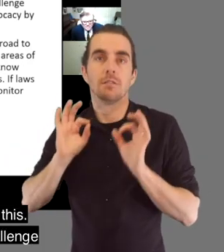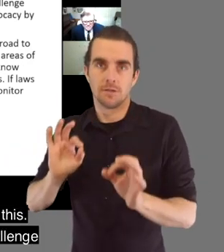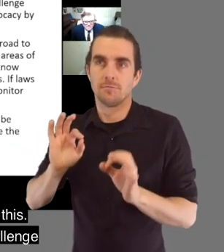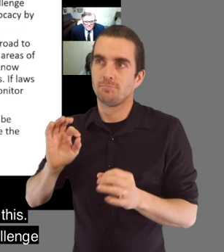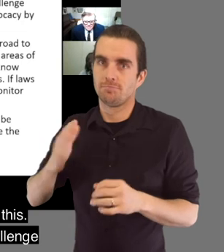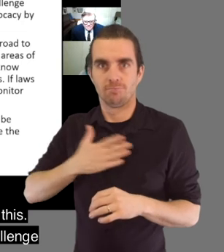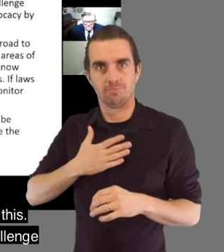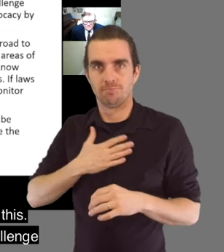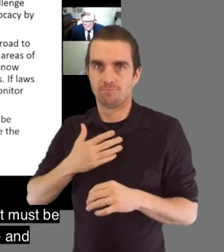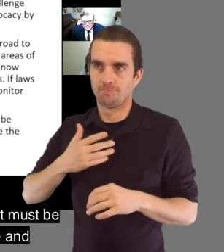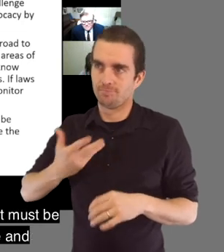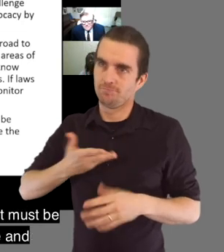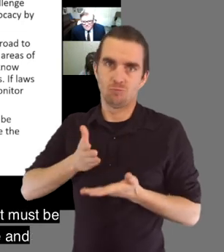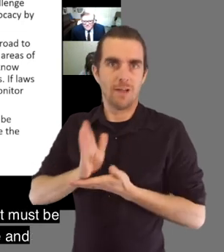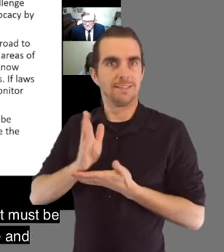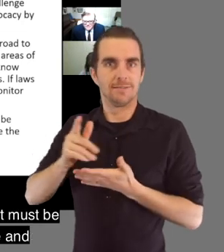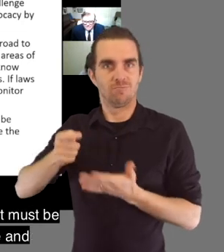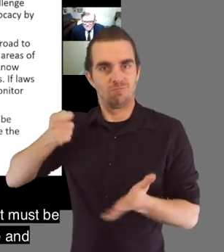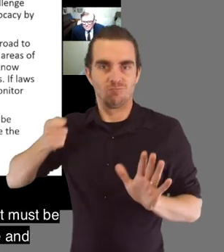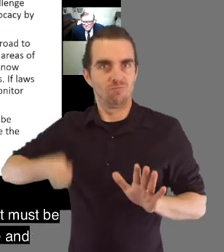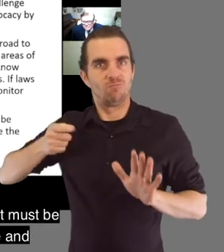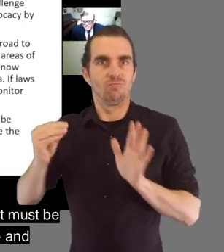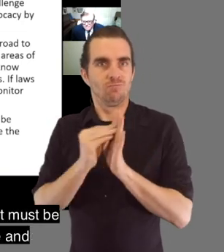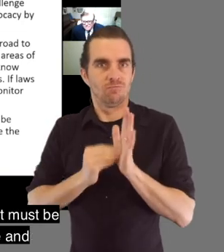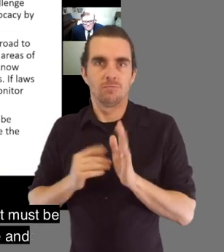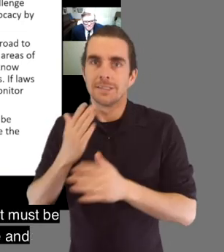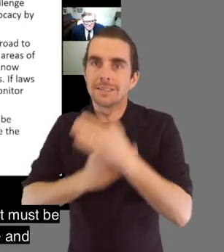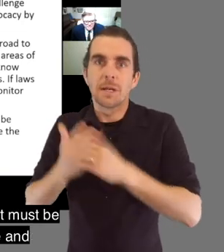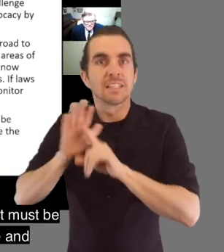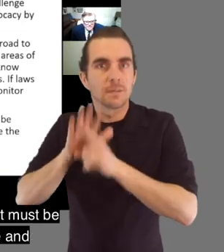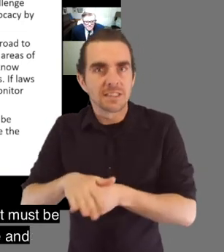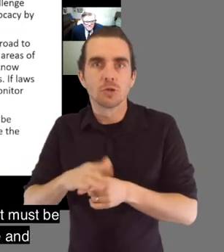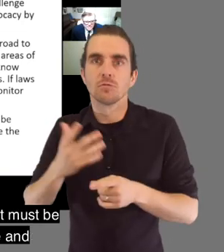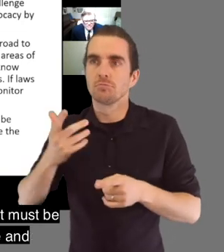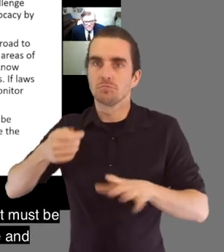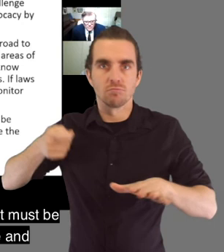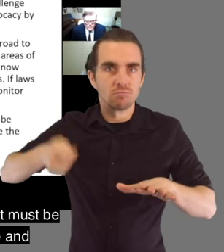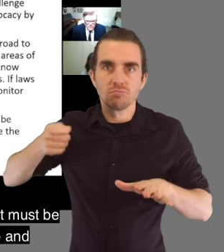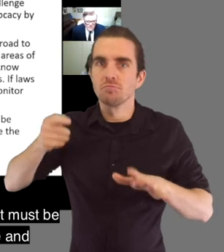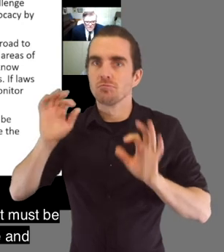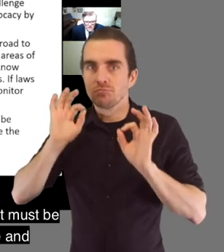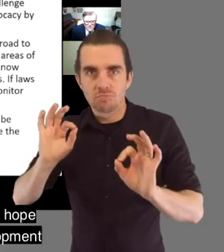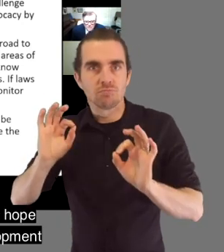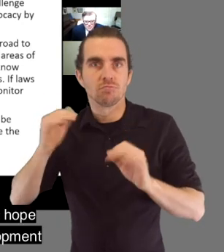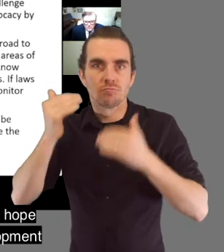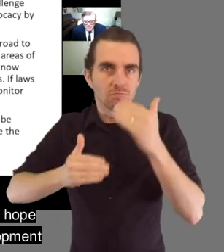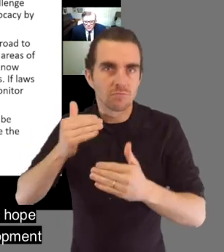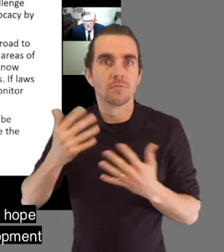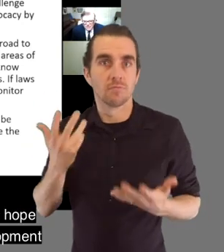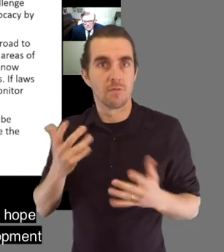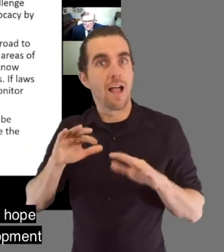legal right to challenge disability discrimination, and judgment must be thoroughly enforced by the state and